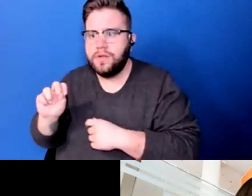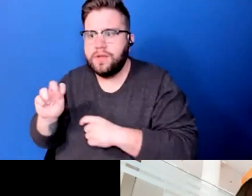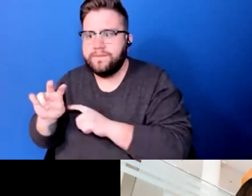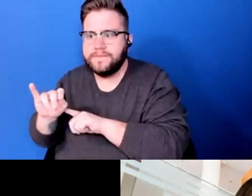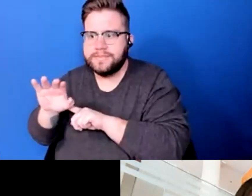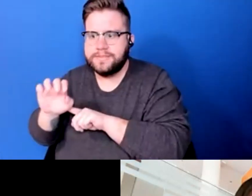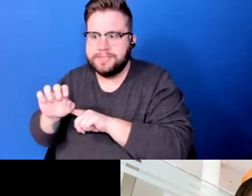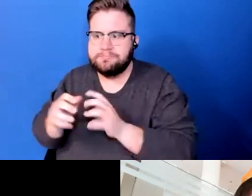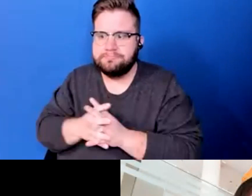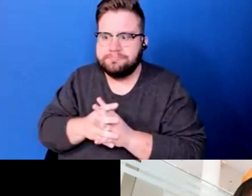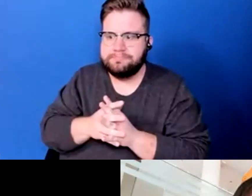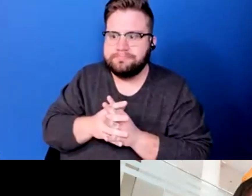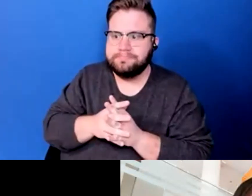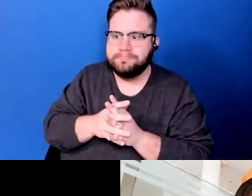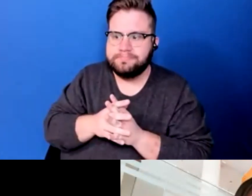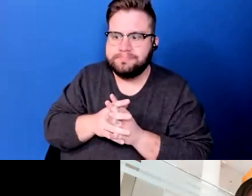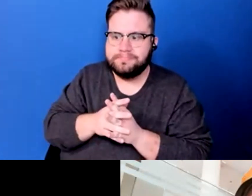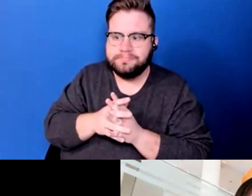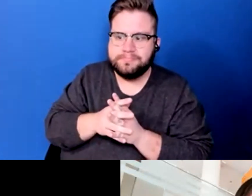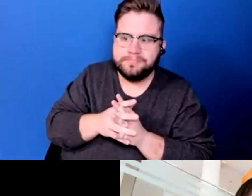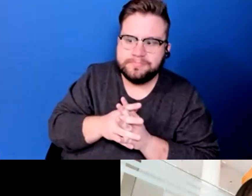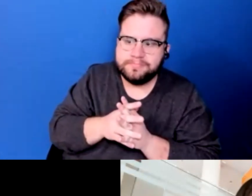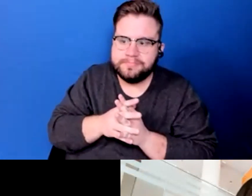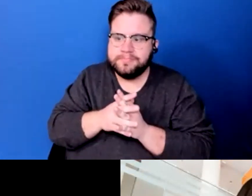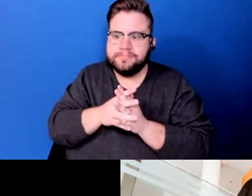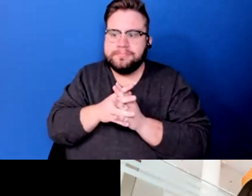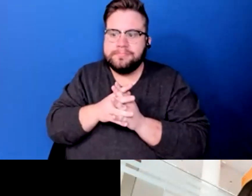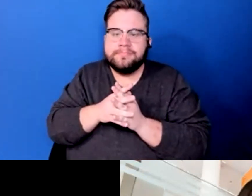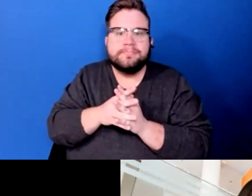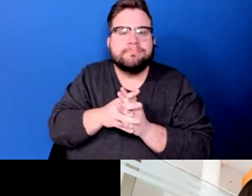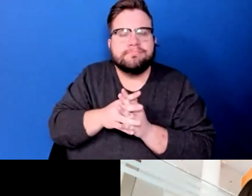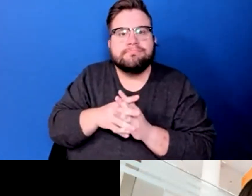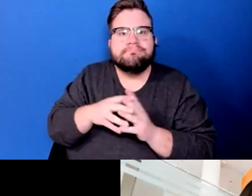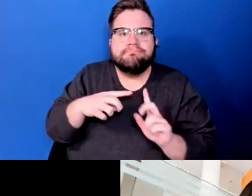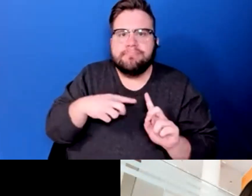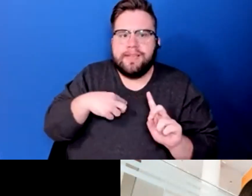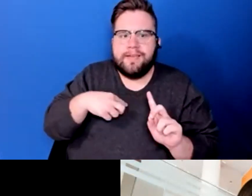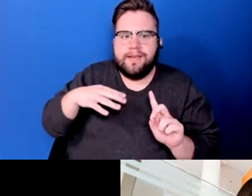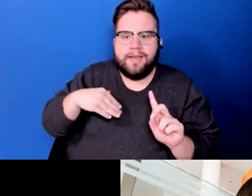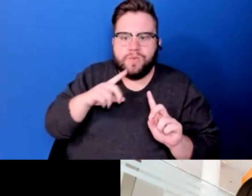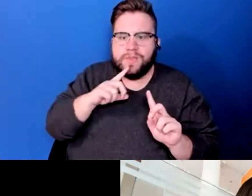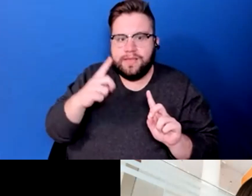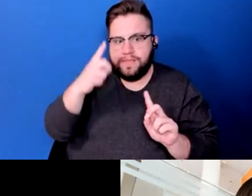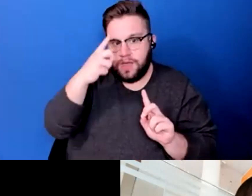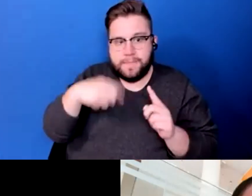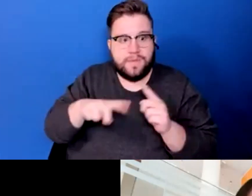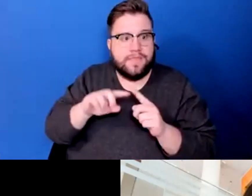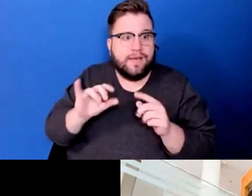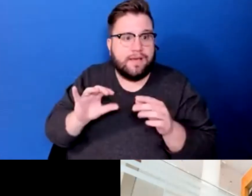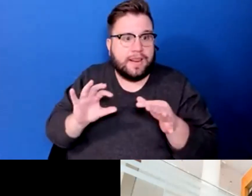Yeah, it's actually really interesting because I hadn't thought about that connection, but as soon as I read it, I